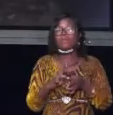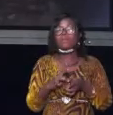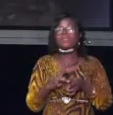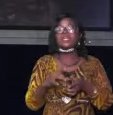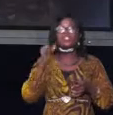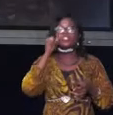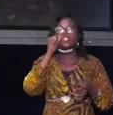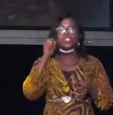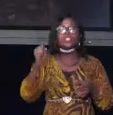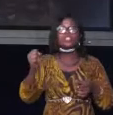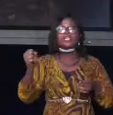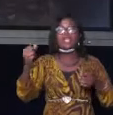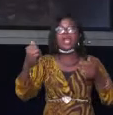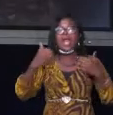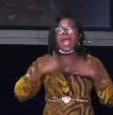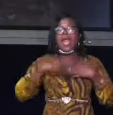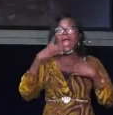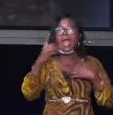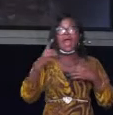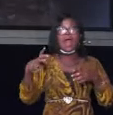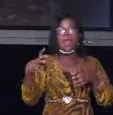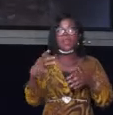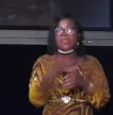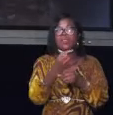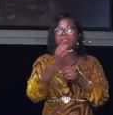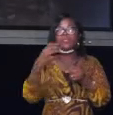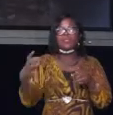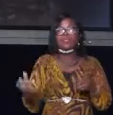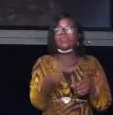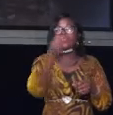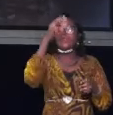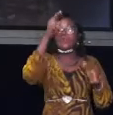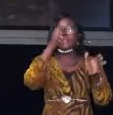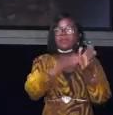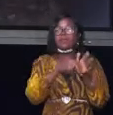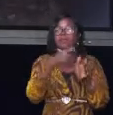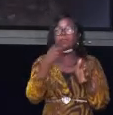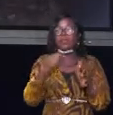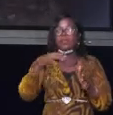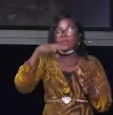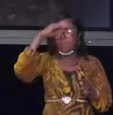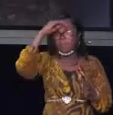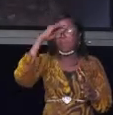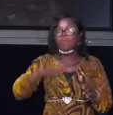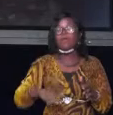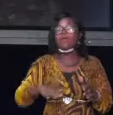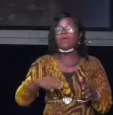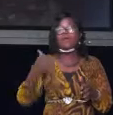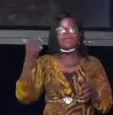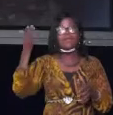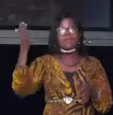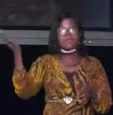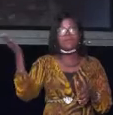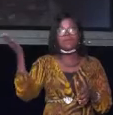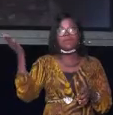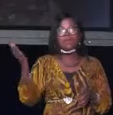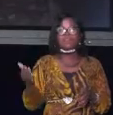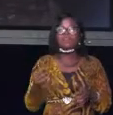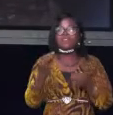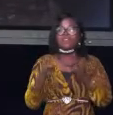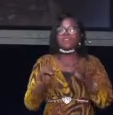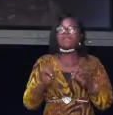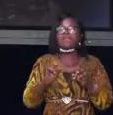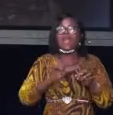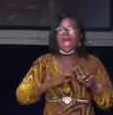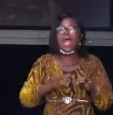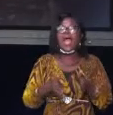along. She had taken the boy there. She had taken the boy there. If I ask you